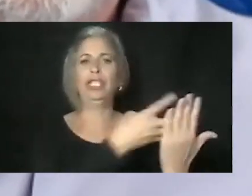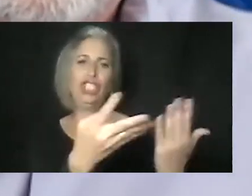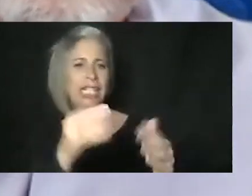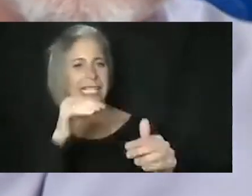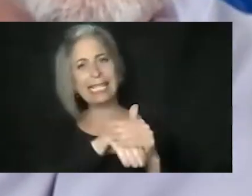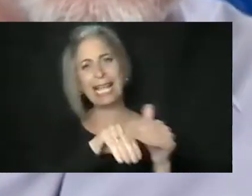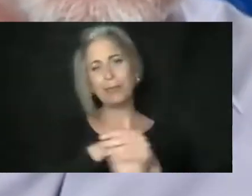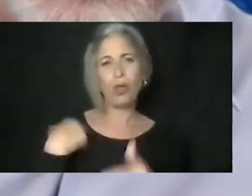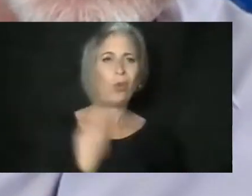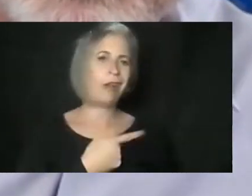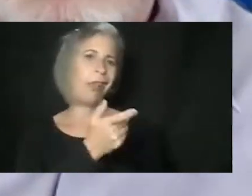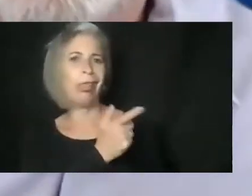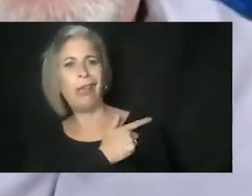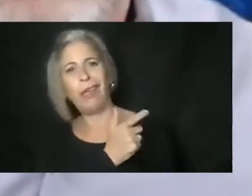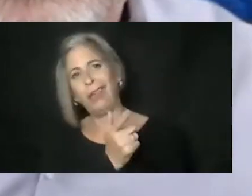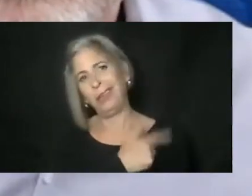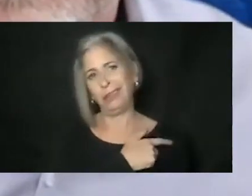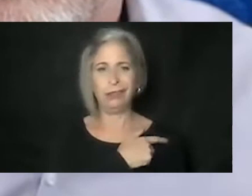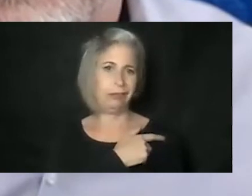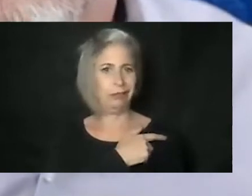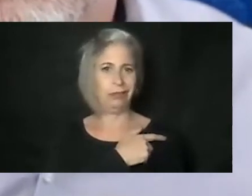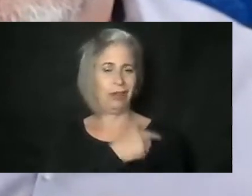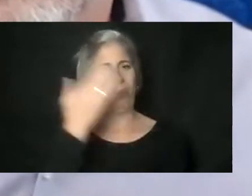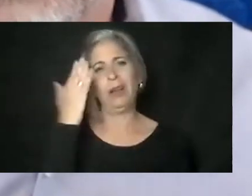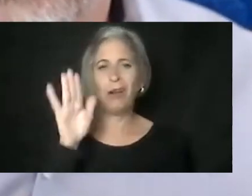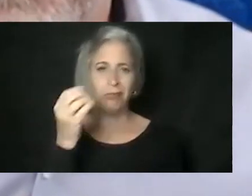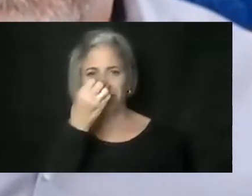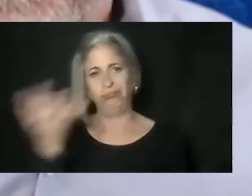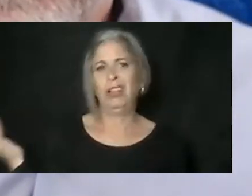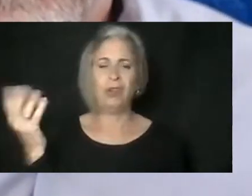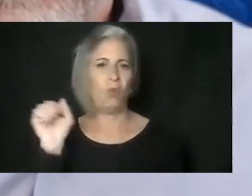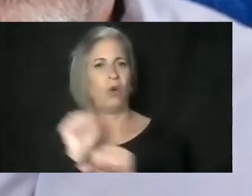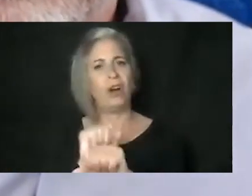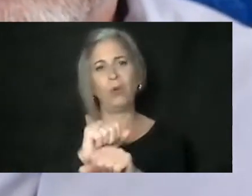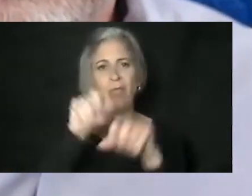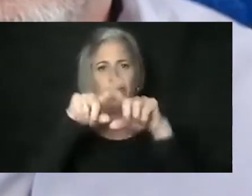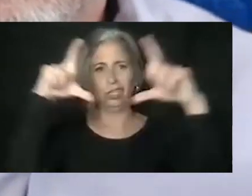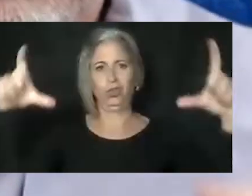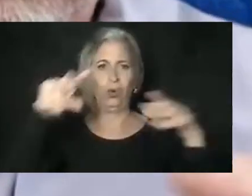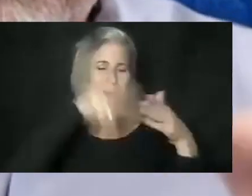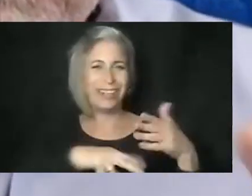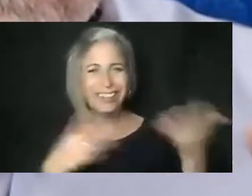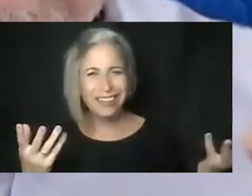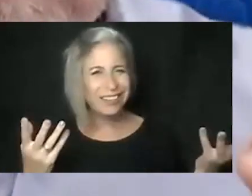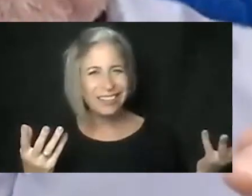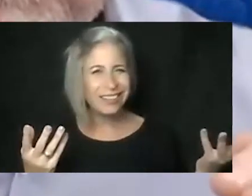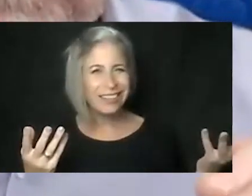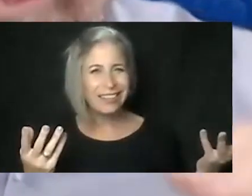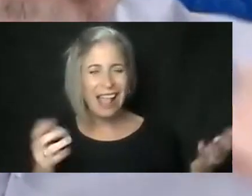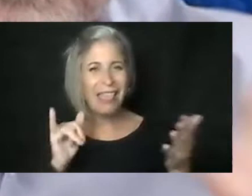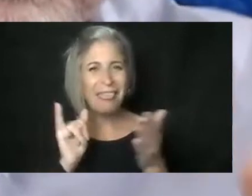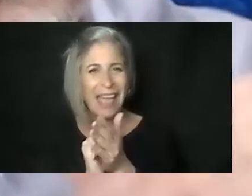learn how to structure our spreadsheets so that they could work with the screen reader. And there's like this whole, I